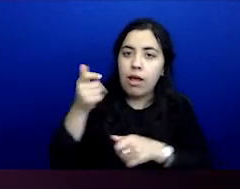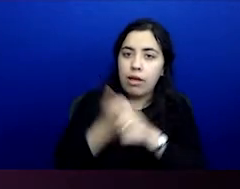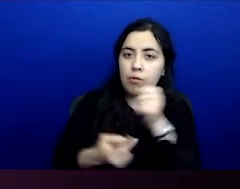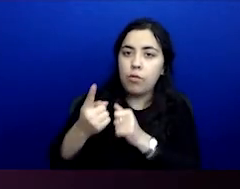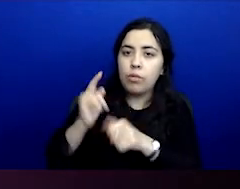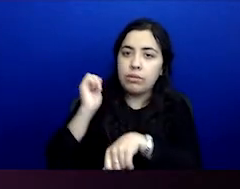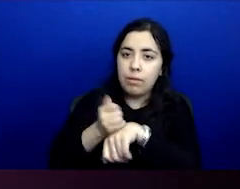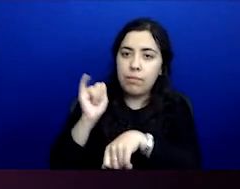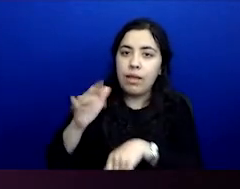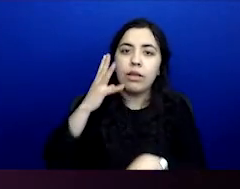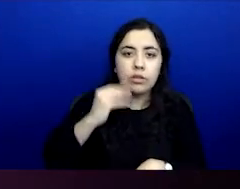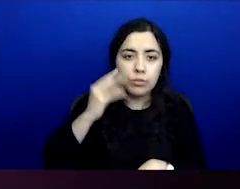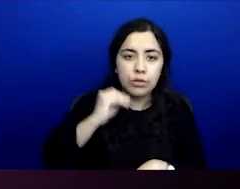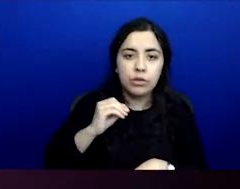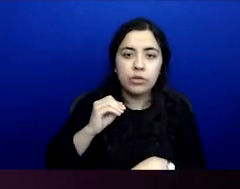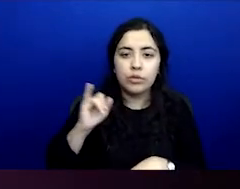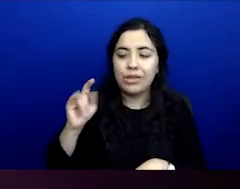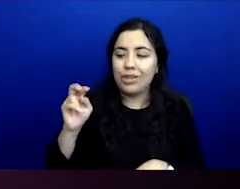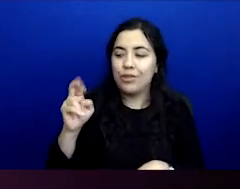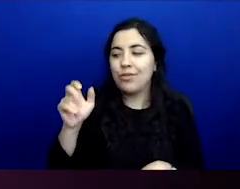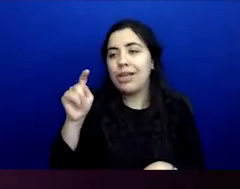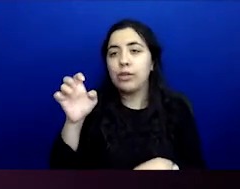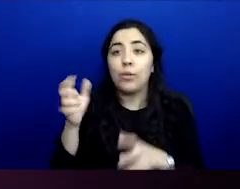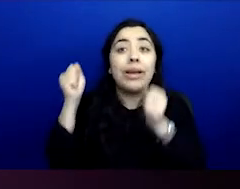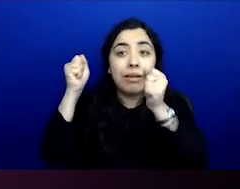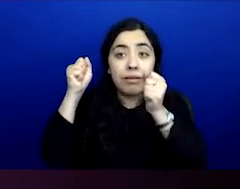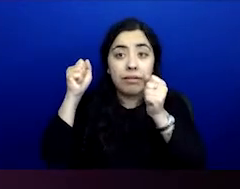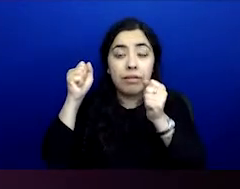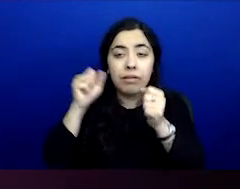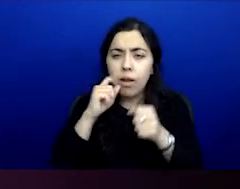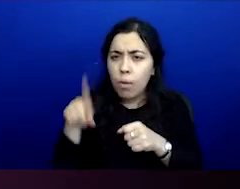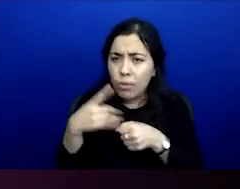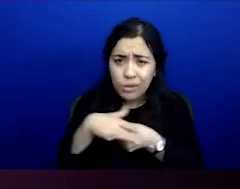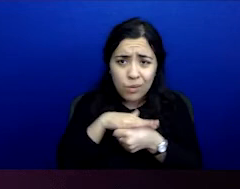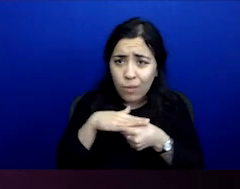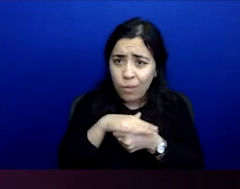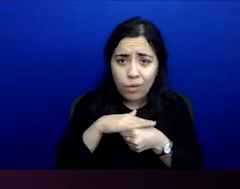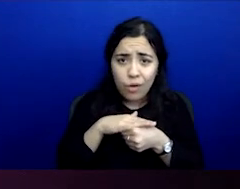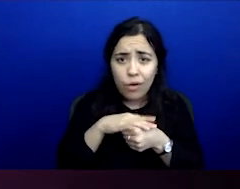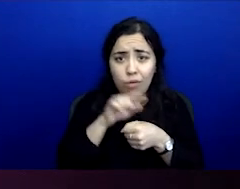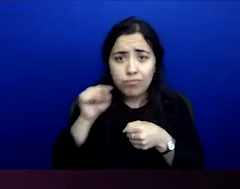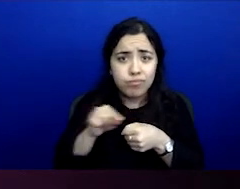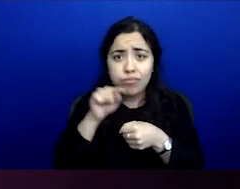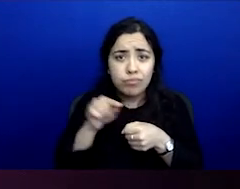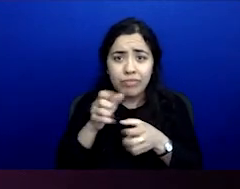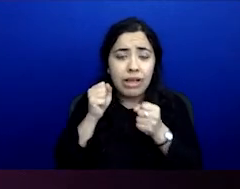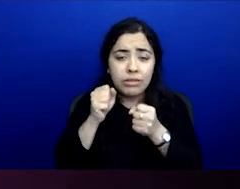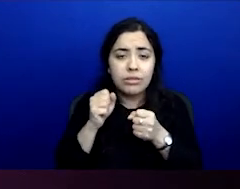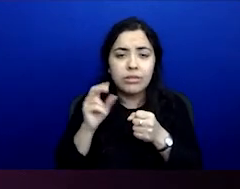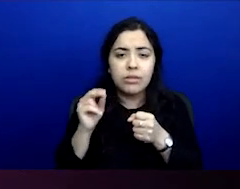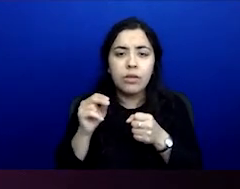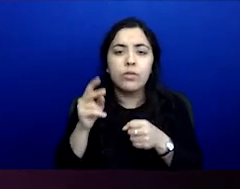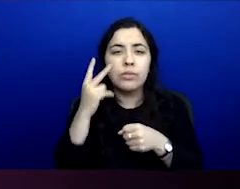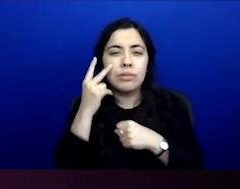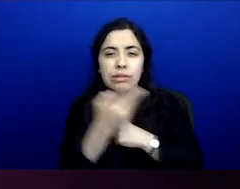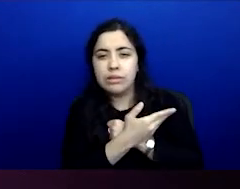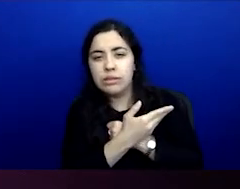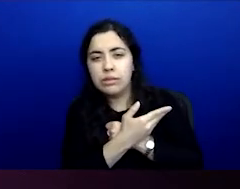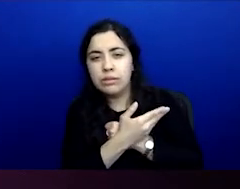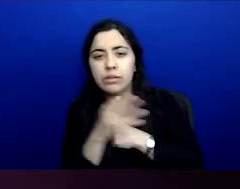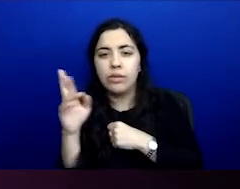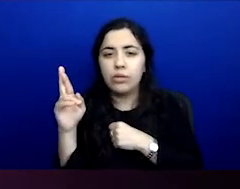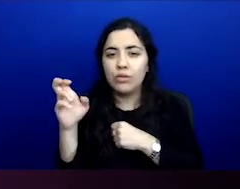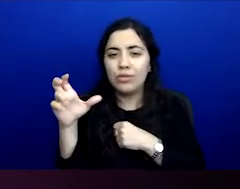to be able to iterate quickly. And that's not only local iterations. So in this example, you can see the React